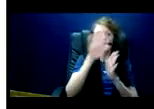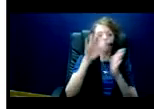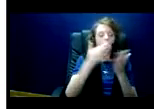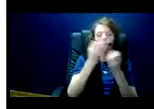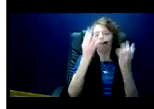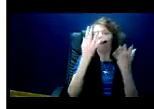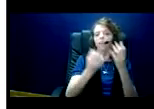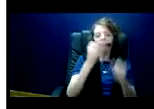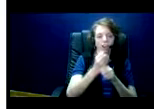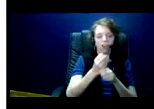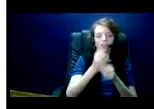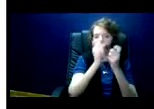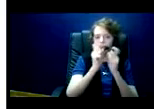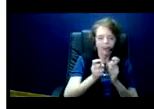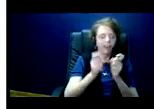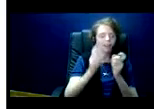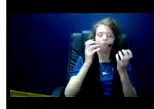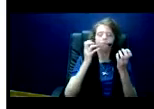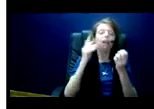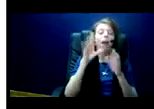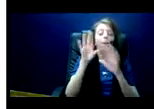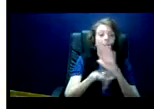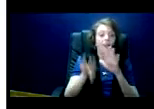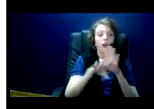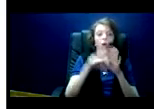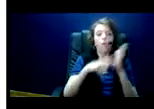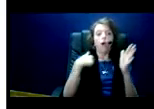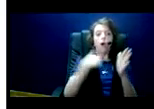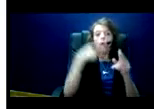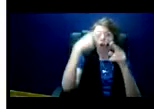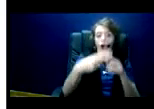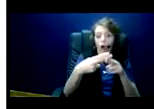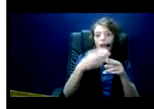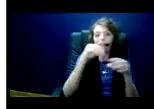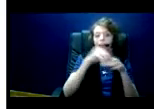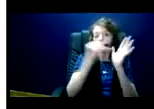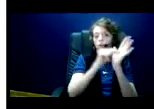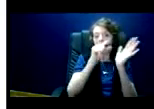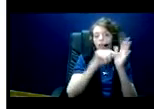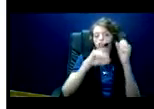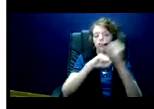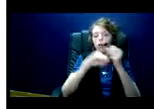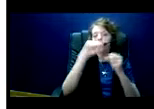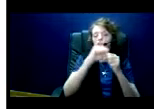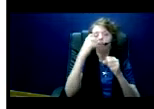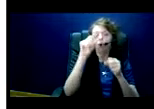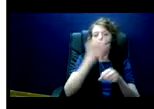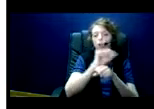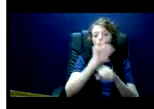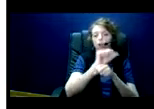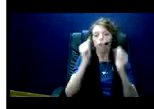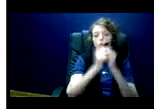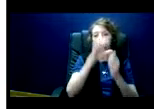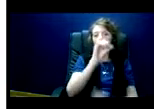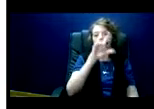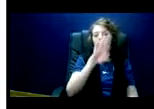it's grown, it's been edited, and basically what we call it in our printout version is strategies for working with Collab actors with